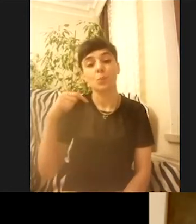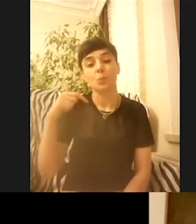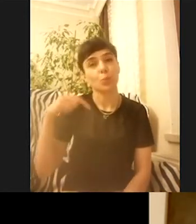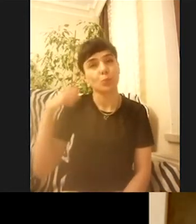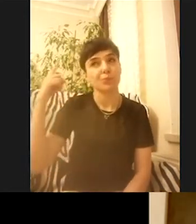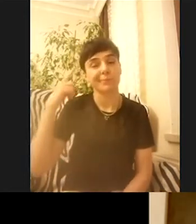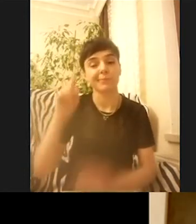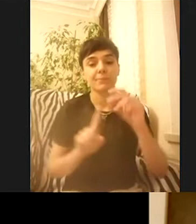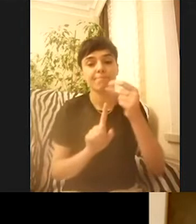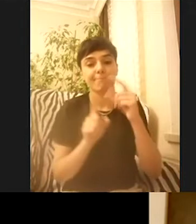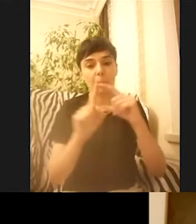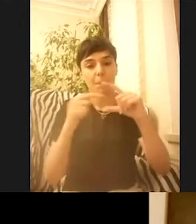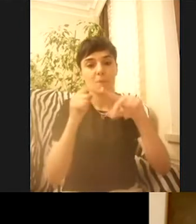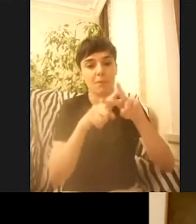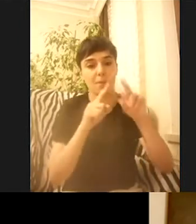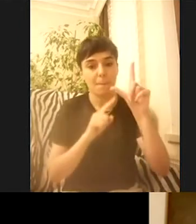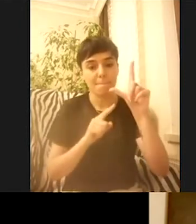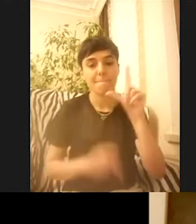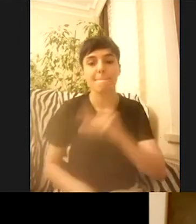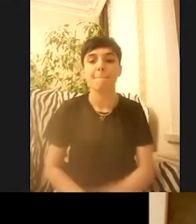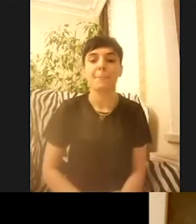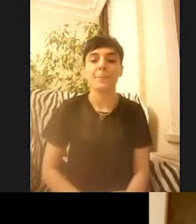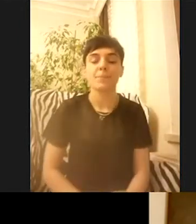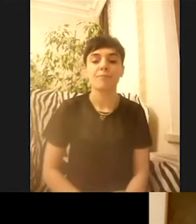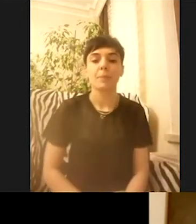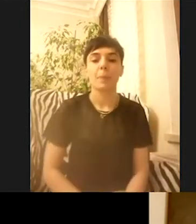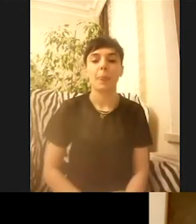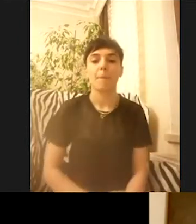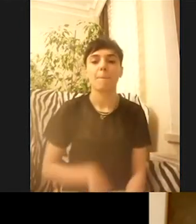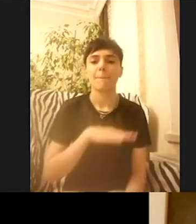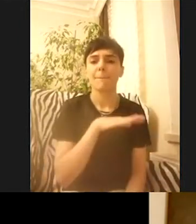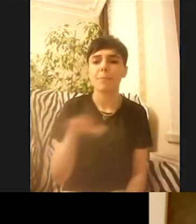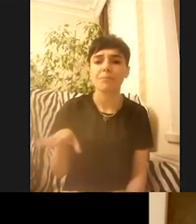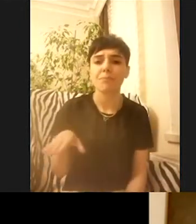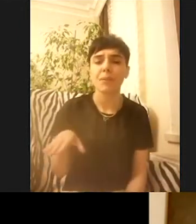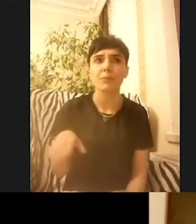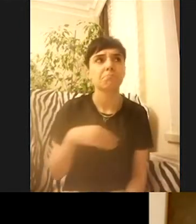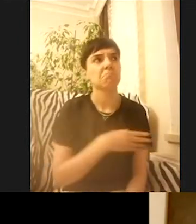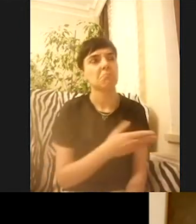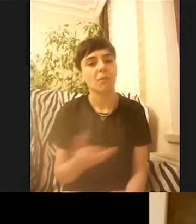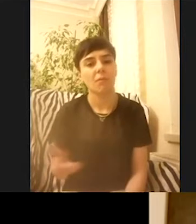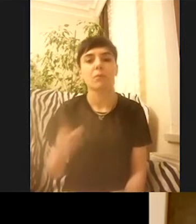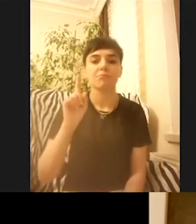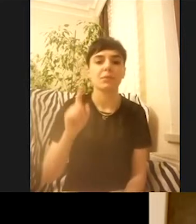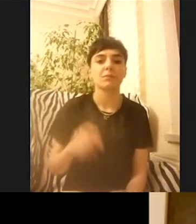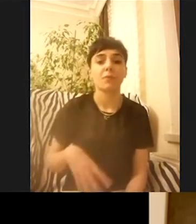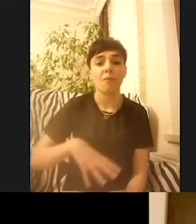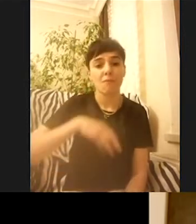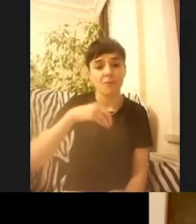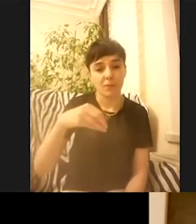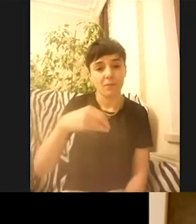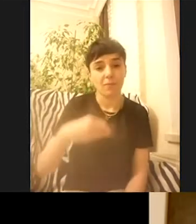certain compromise usually, but through the work I'm trying to, I feel like we all should always try to